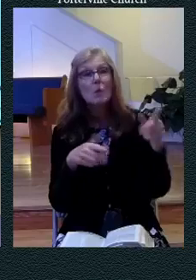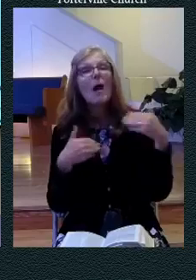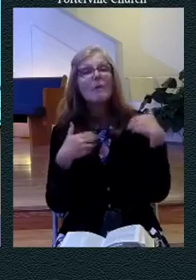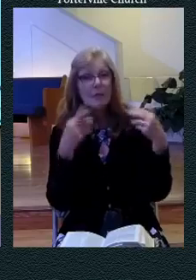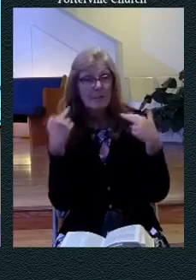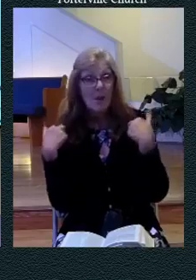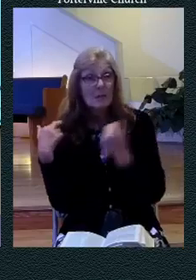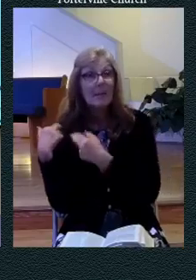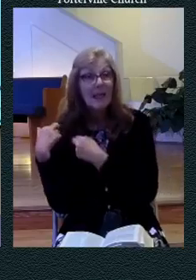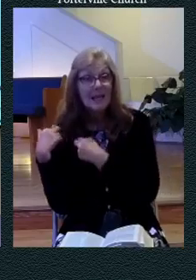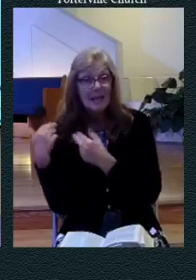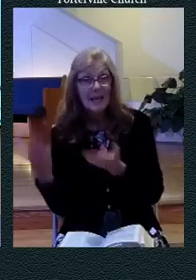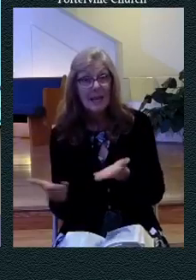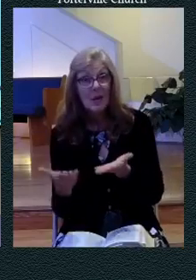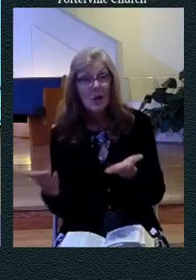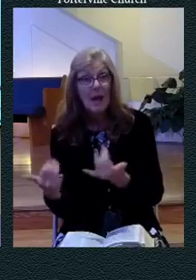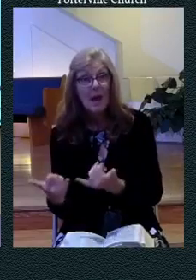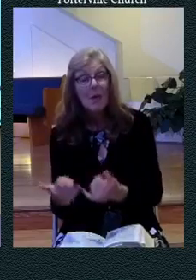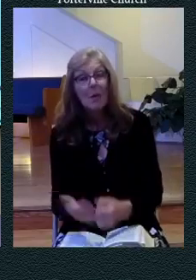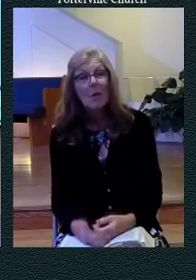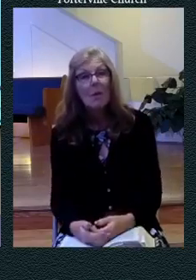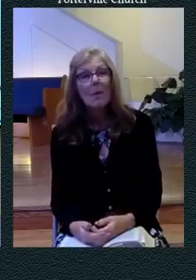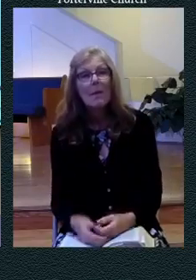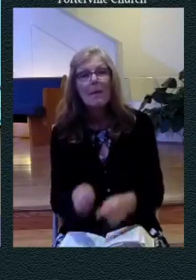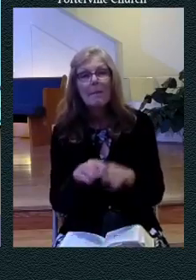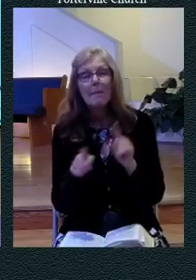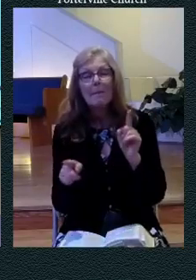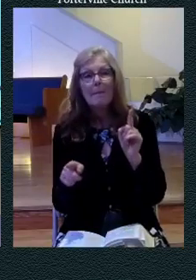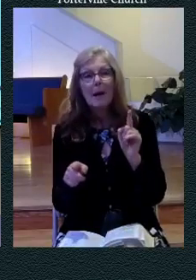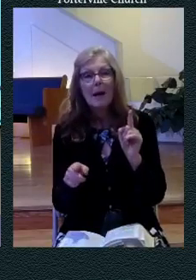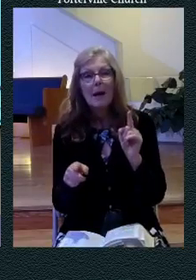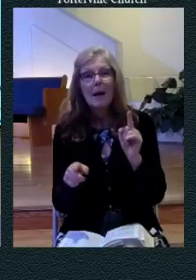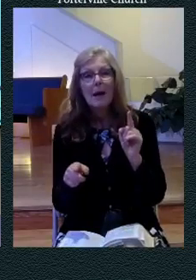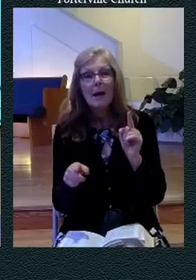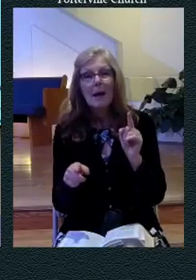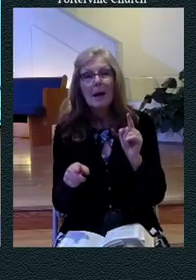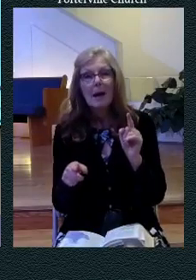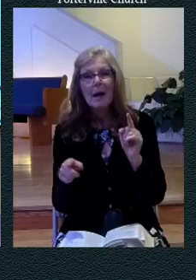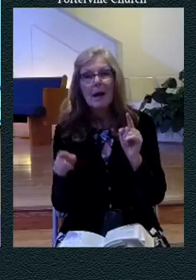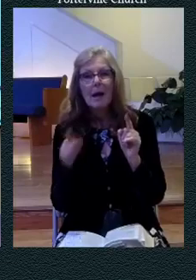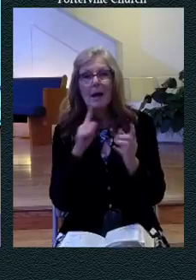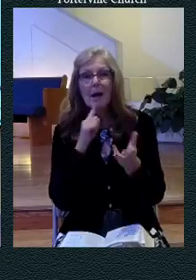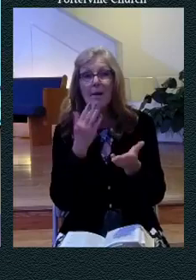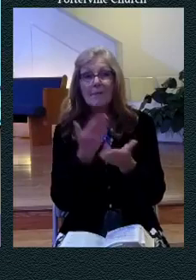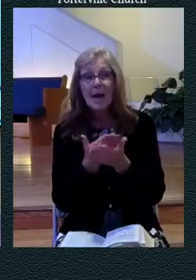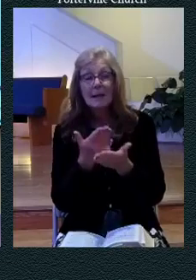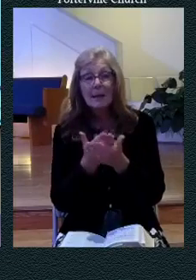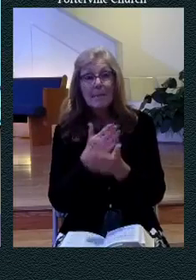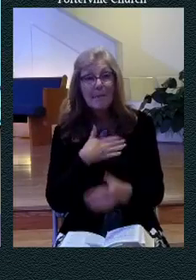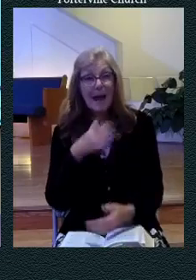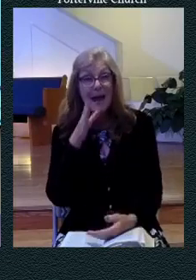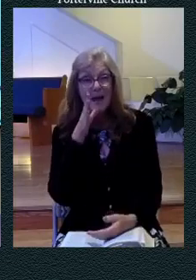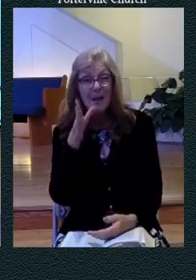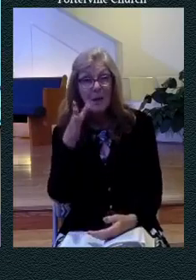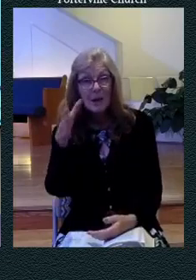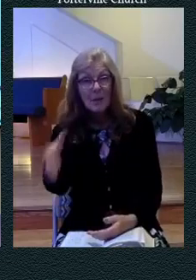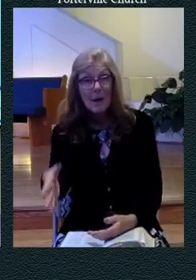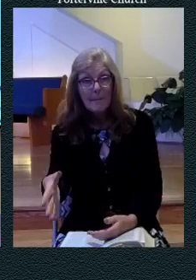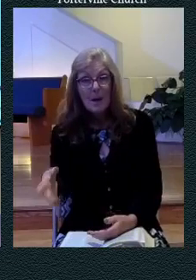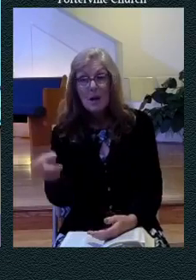here. But the fact, for my great-grandma, the fact that she had broken